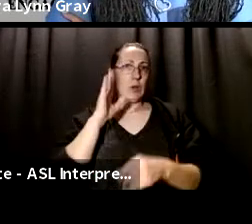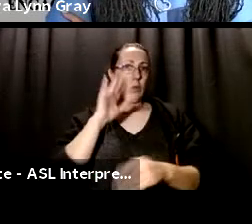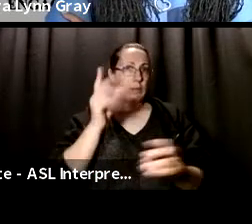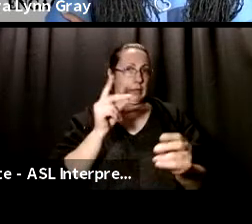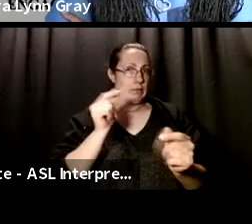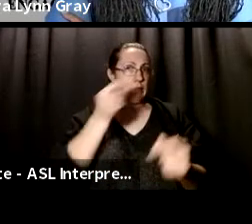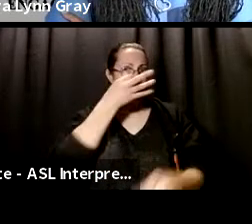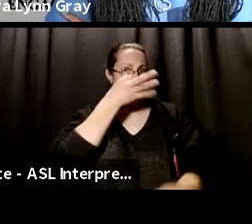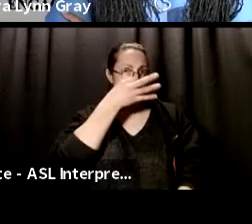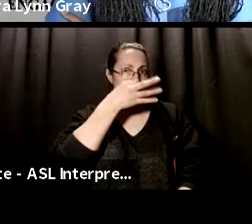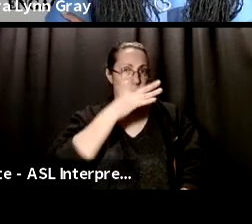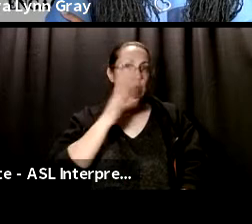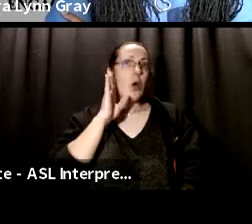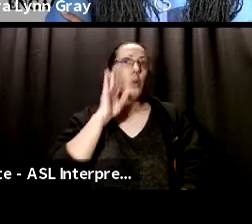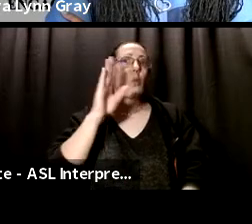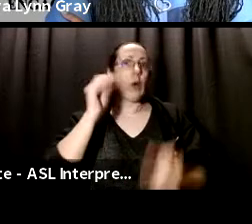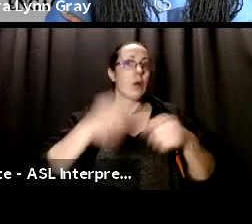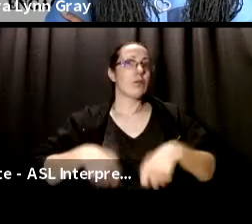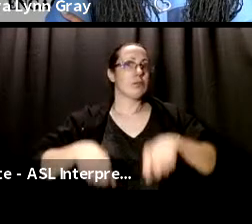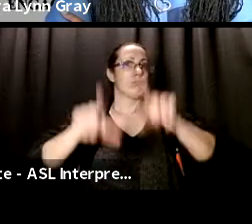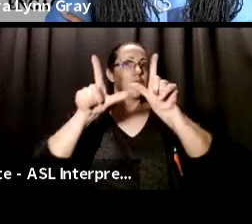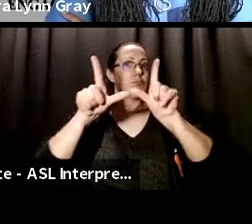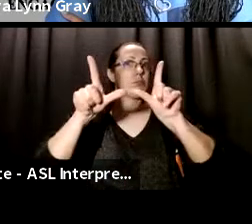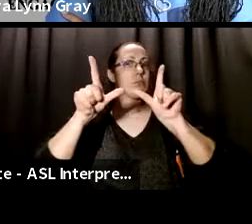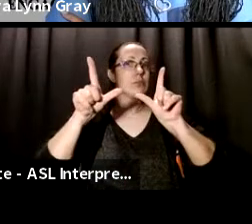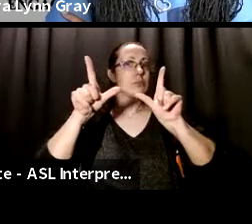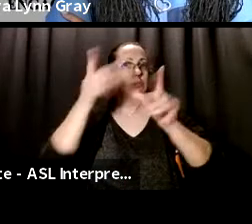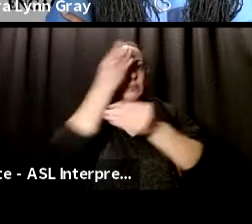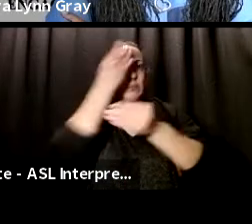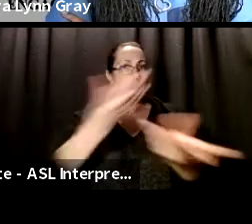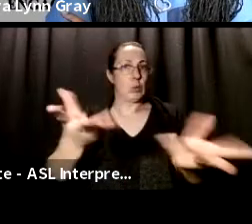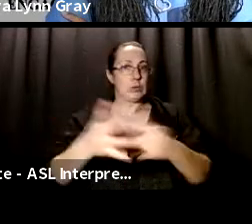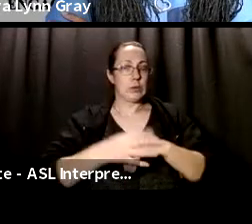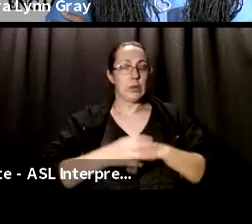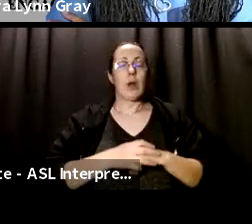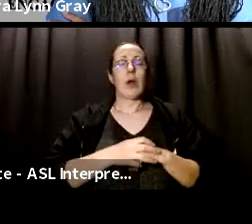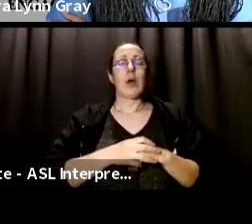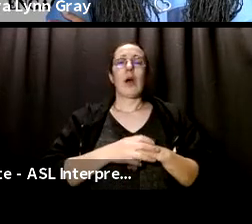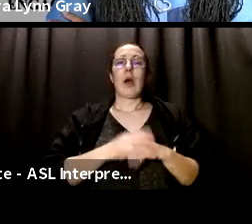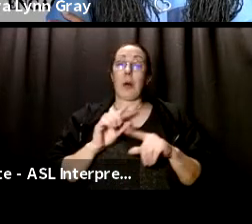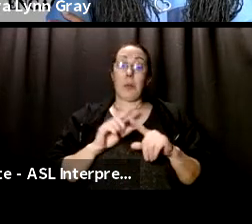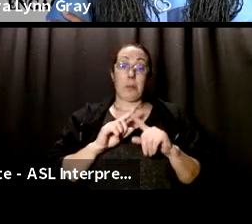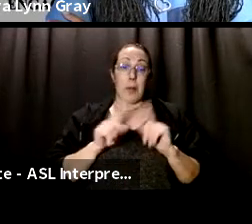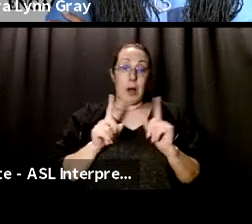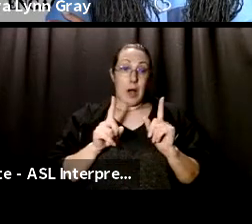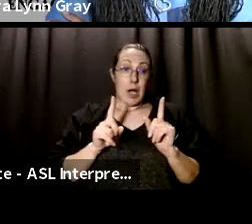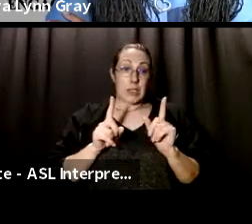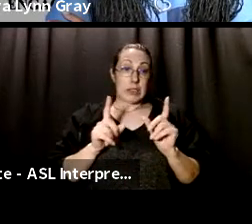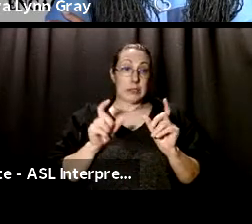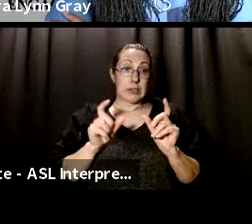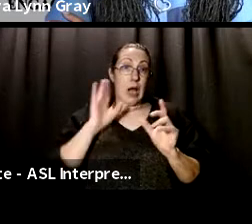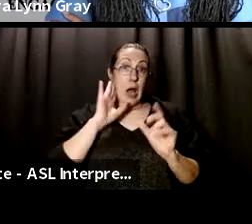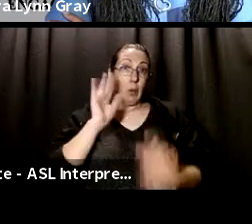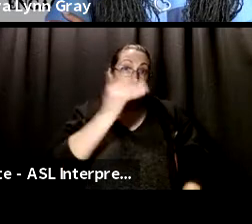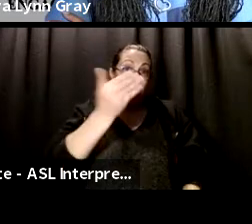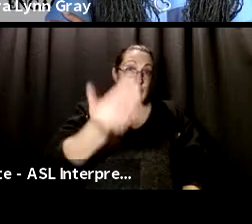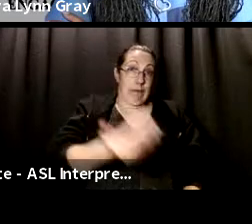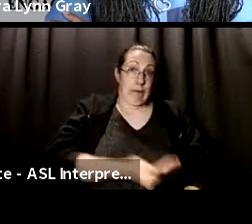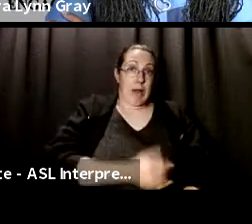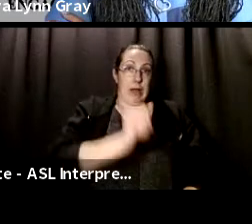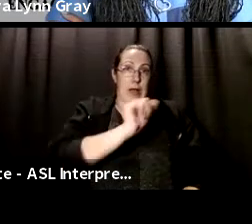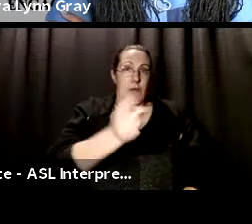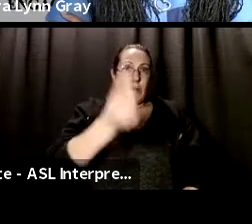sure that we post it. But to say the least, we will make sure we invite everybody, and there will